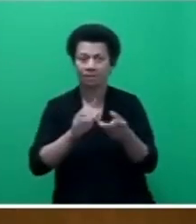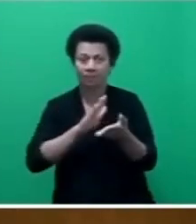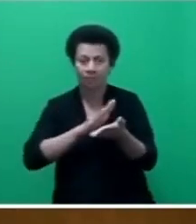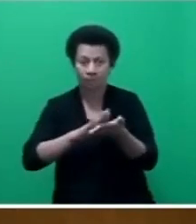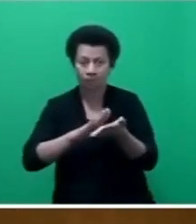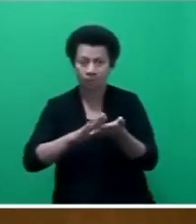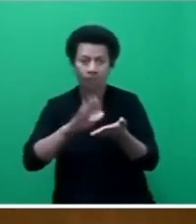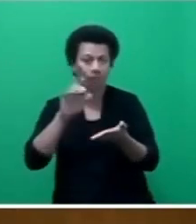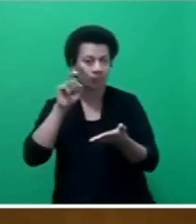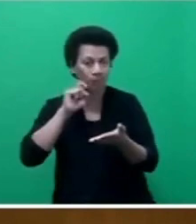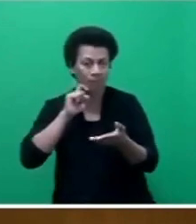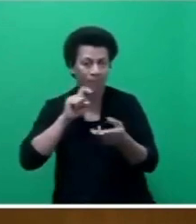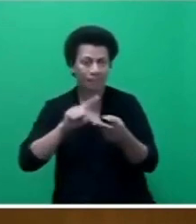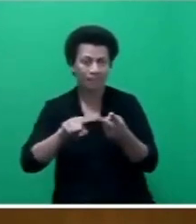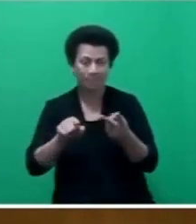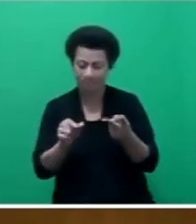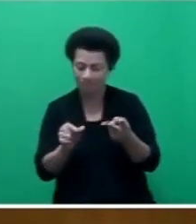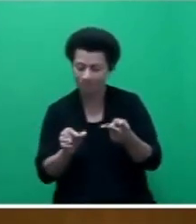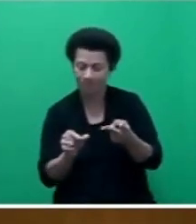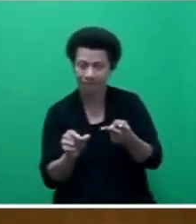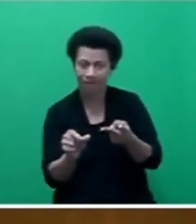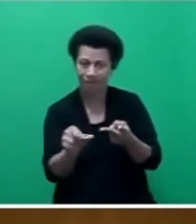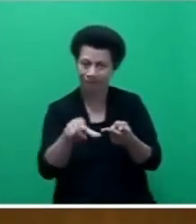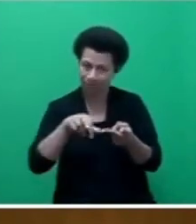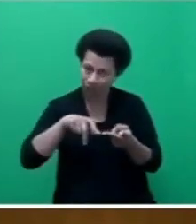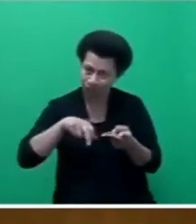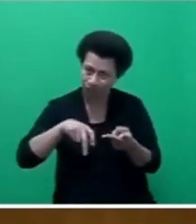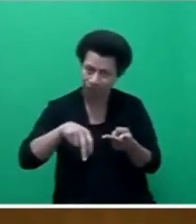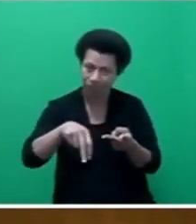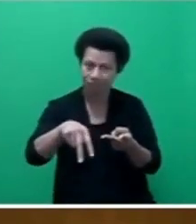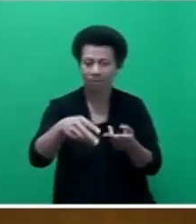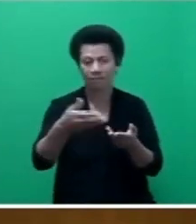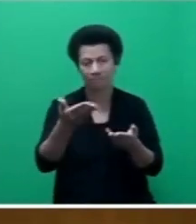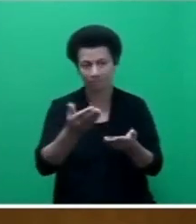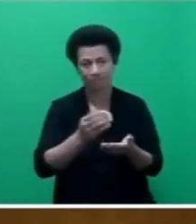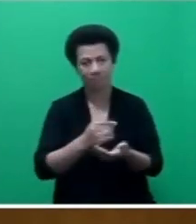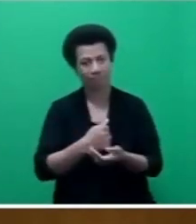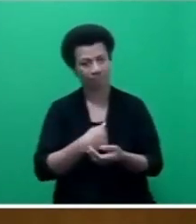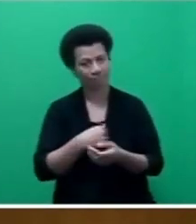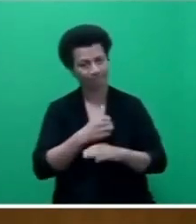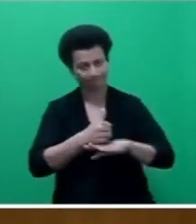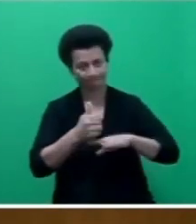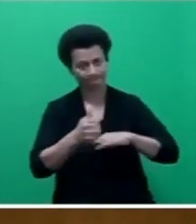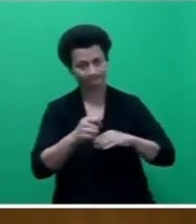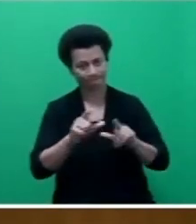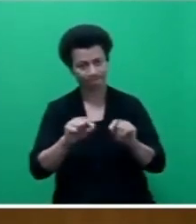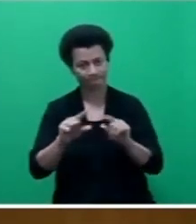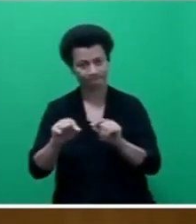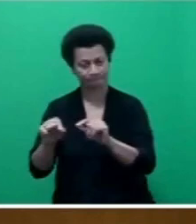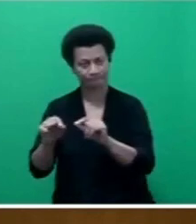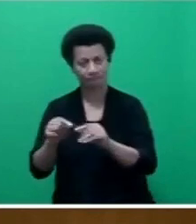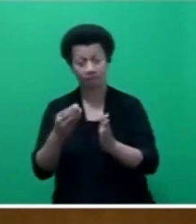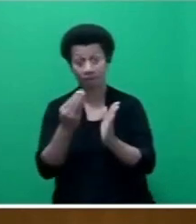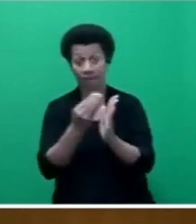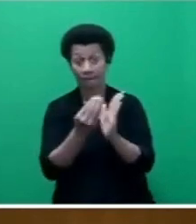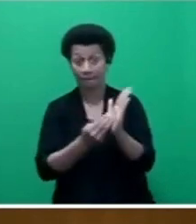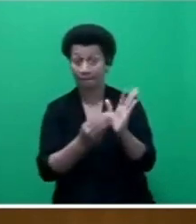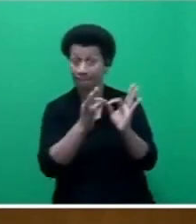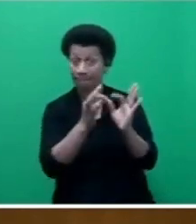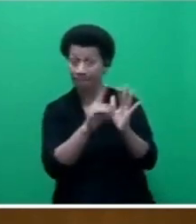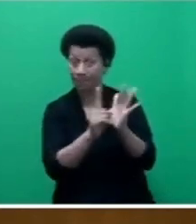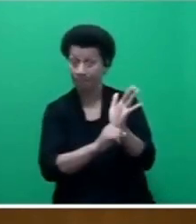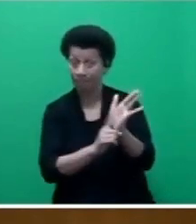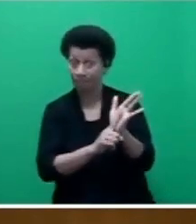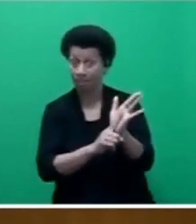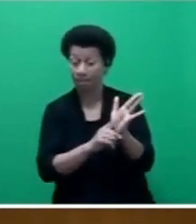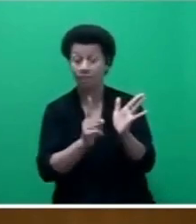footpaths and roads. In essence, Mr. Speaker, this bill ensures a very important and fundamental right of